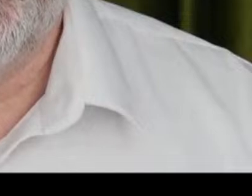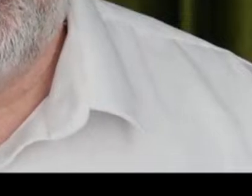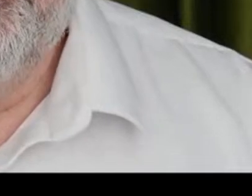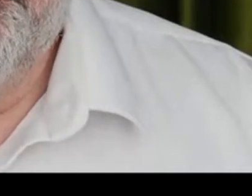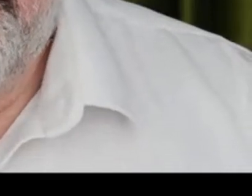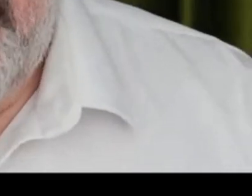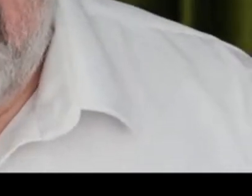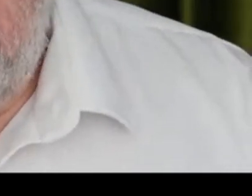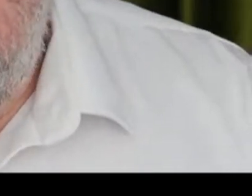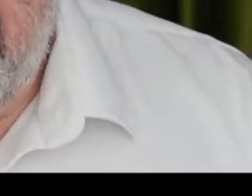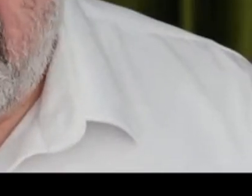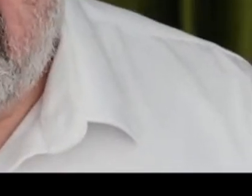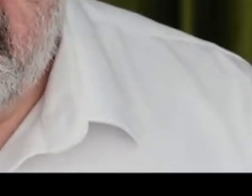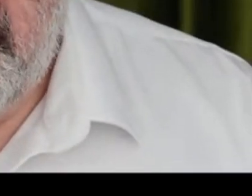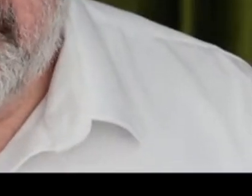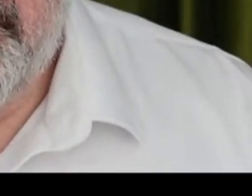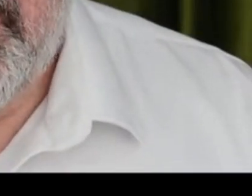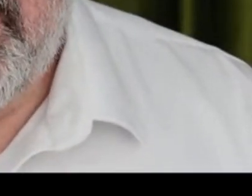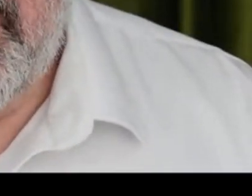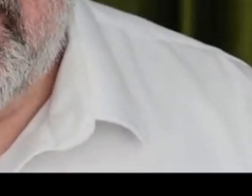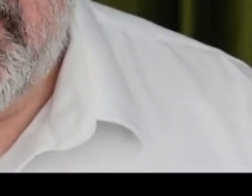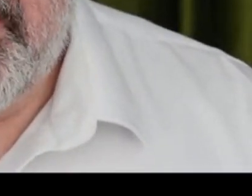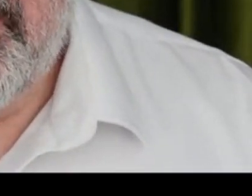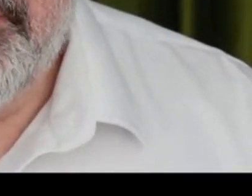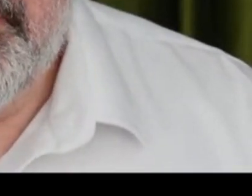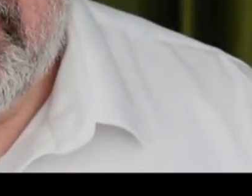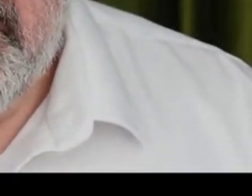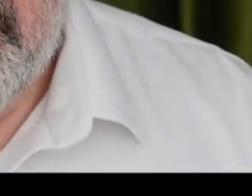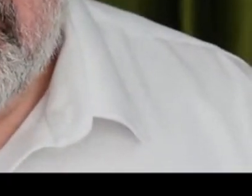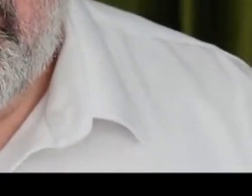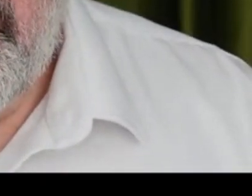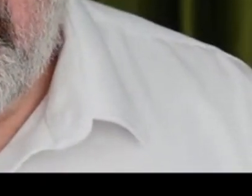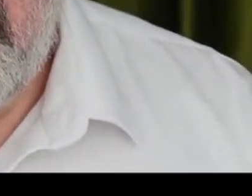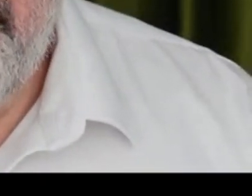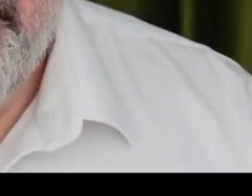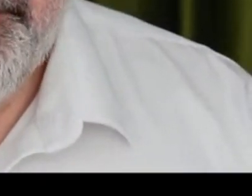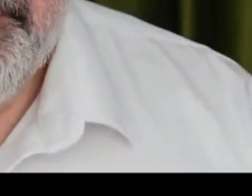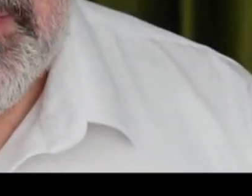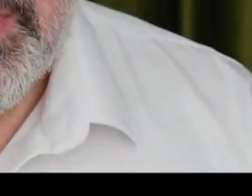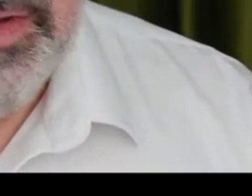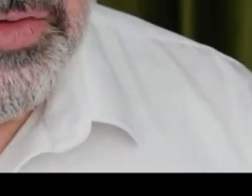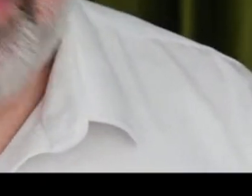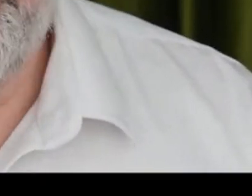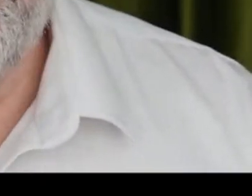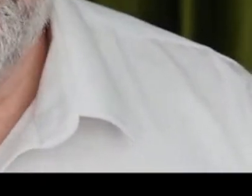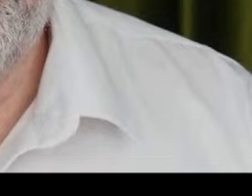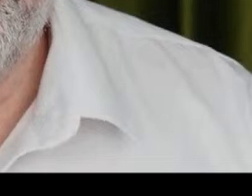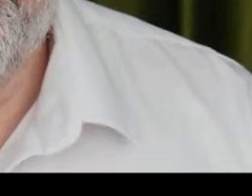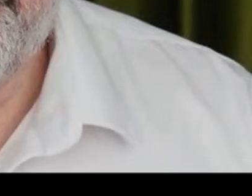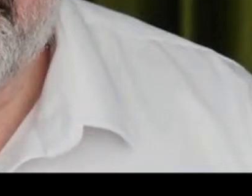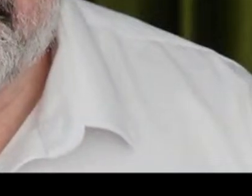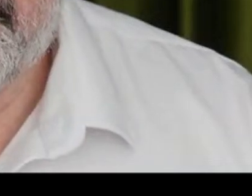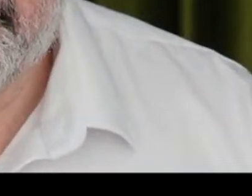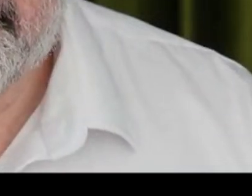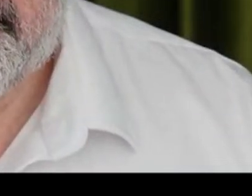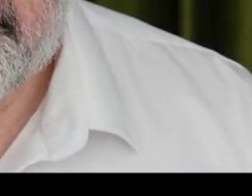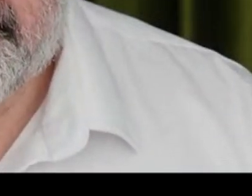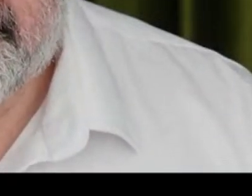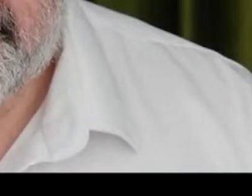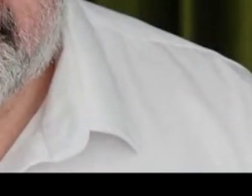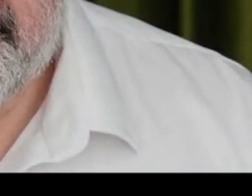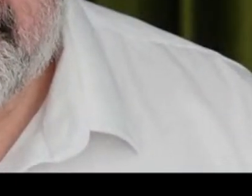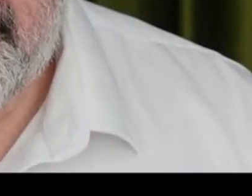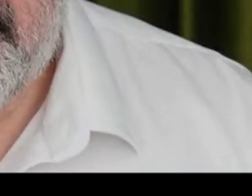like it in the comment section, we'll get an idea of who... well, one is not amused from